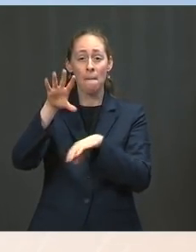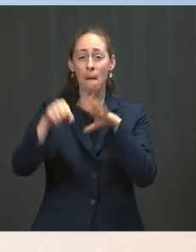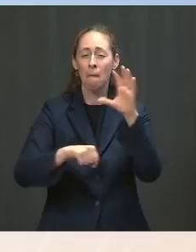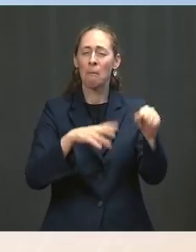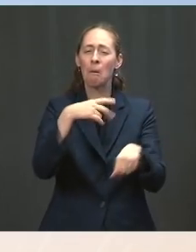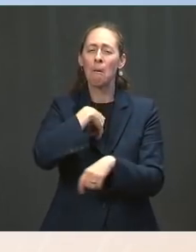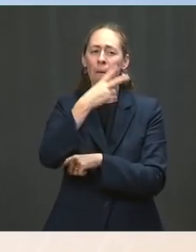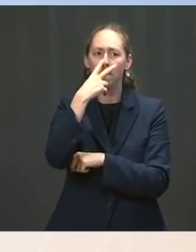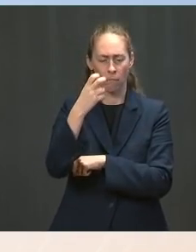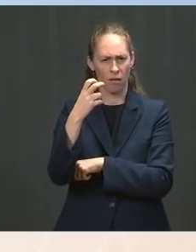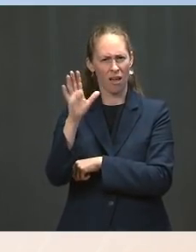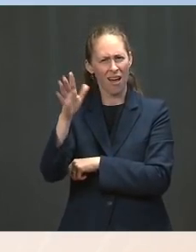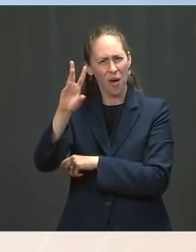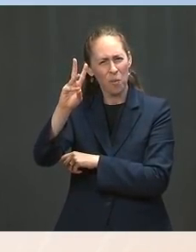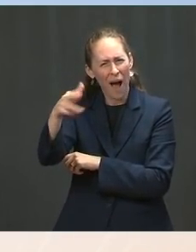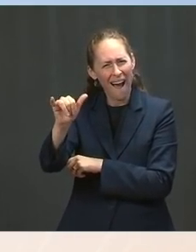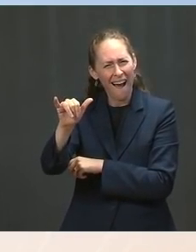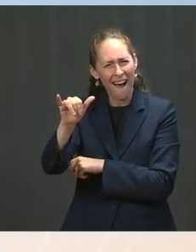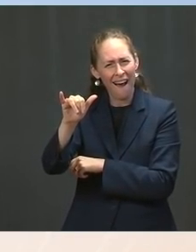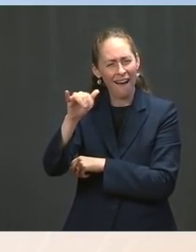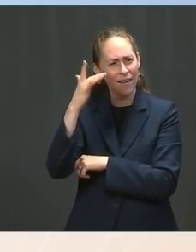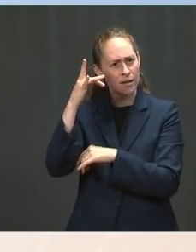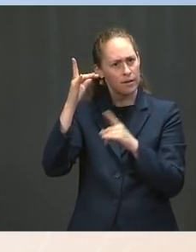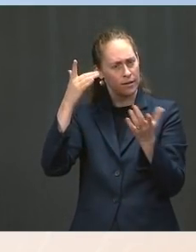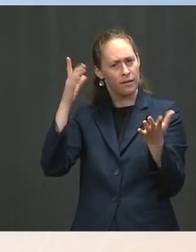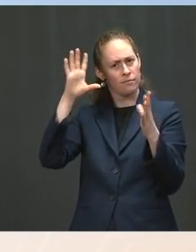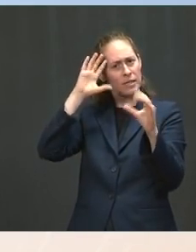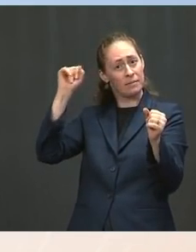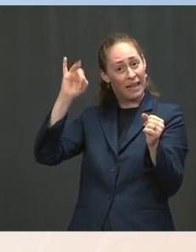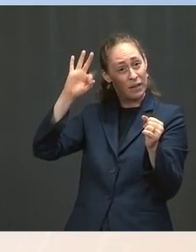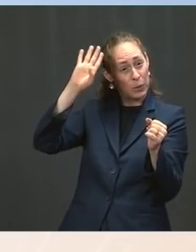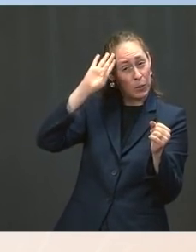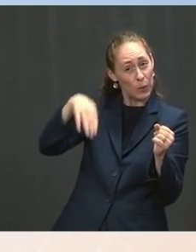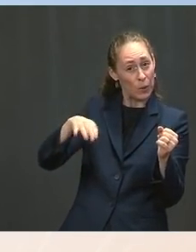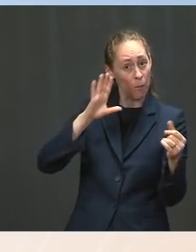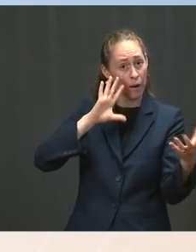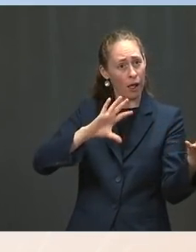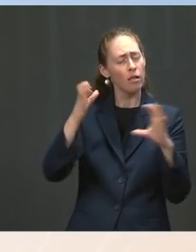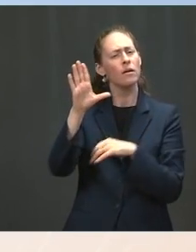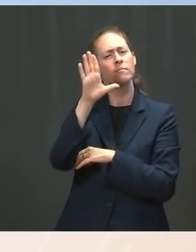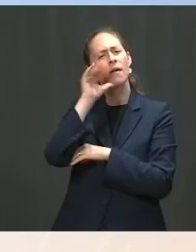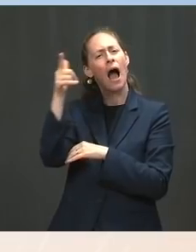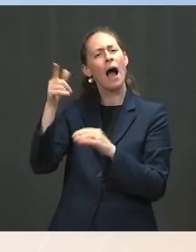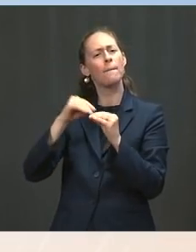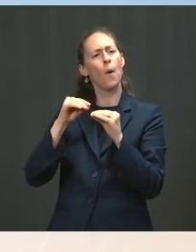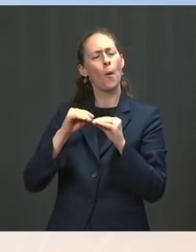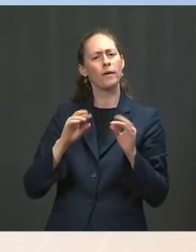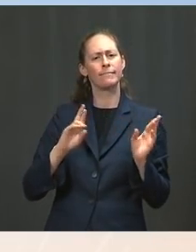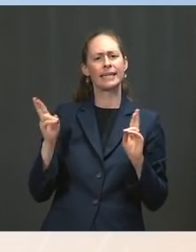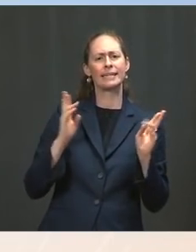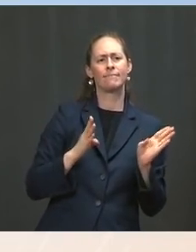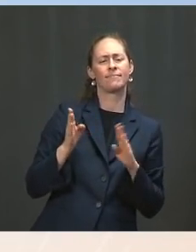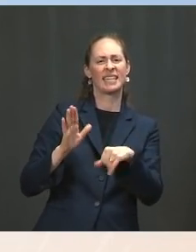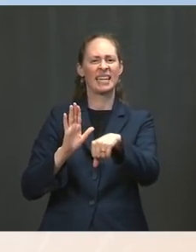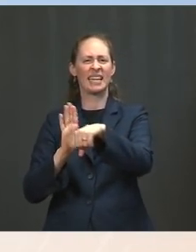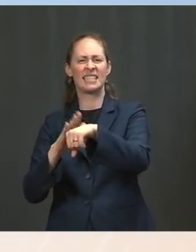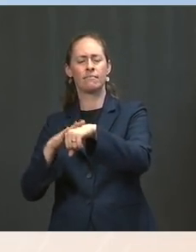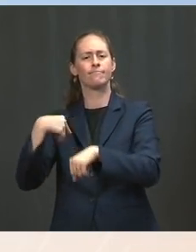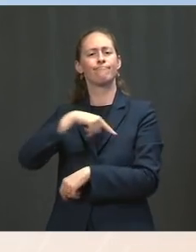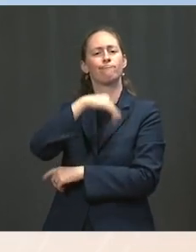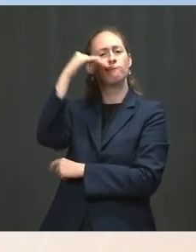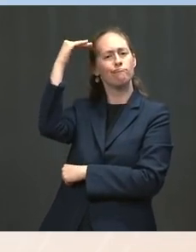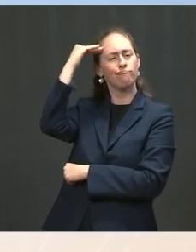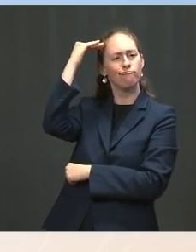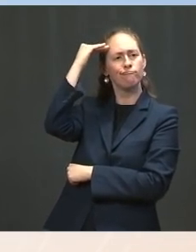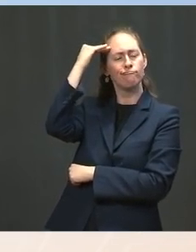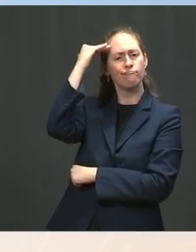Why, if you knew that there would be chaos, did the administration not prepare the American public for the chaos? So first, I'm glad you asked this